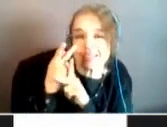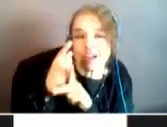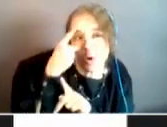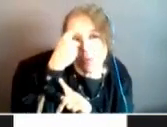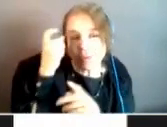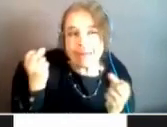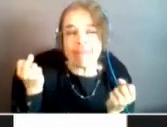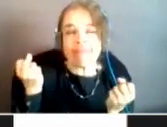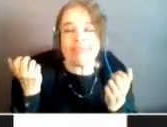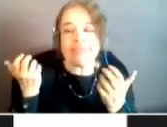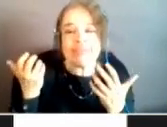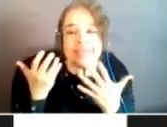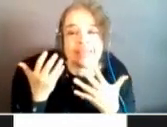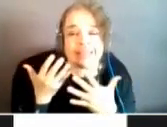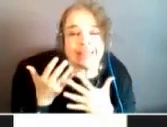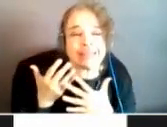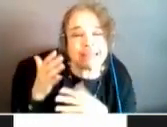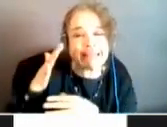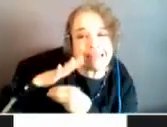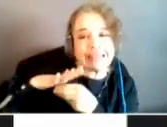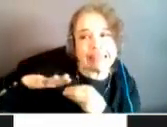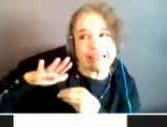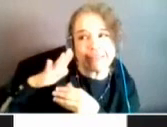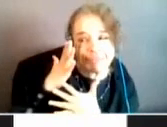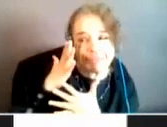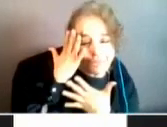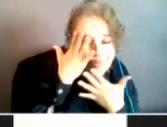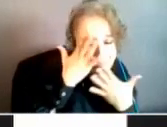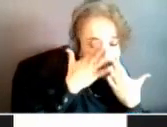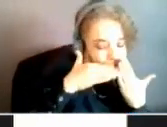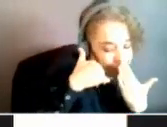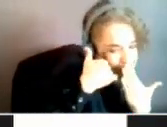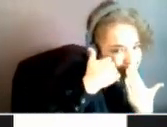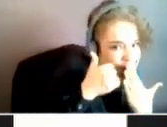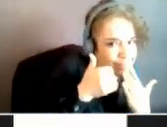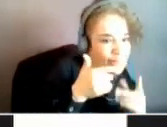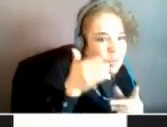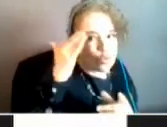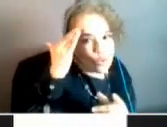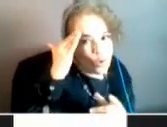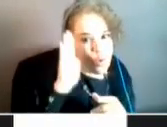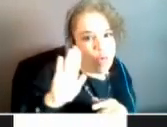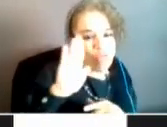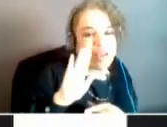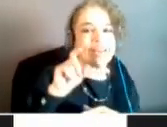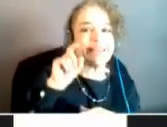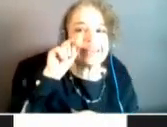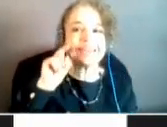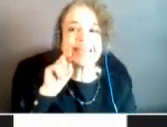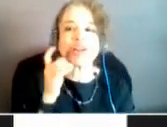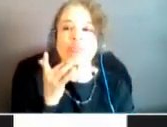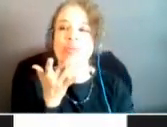of fears around being shamed if they acknowledge their sexual